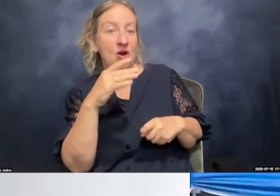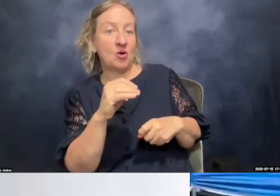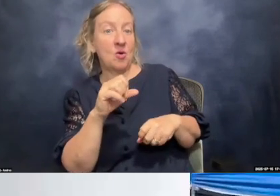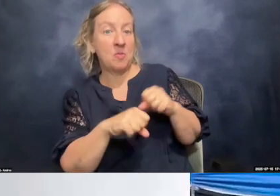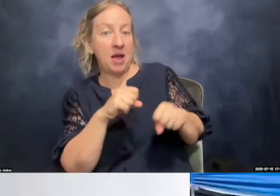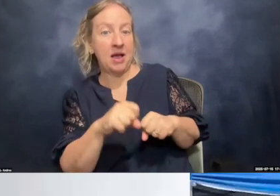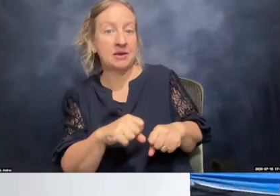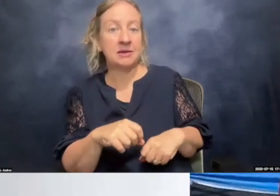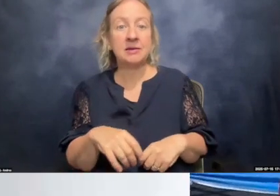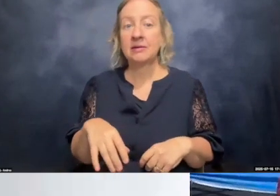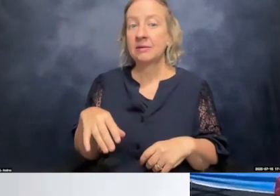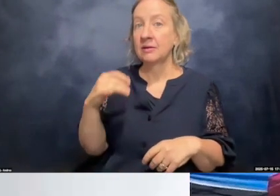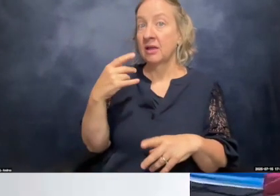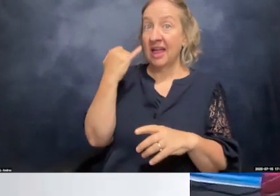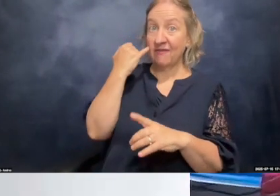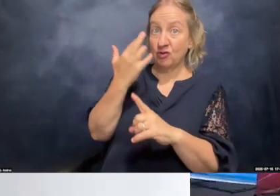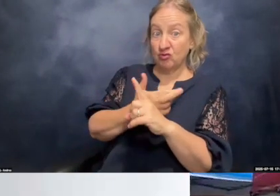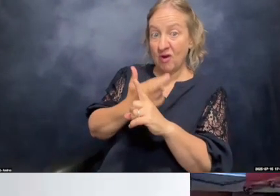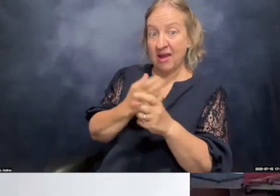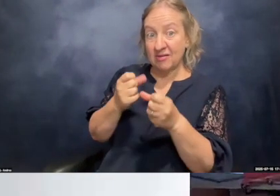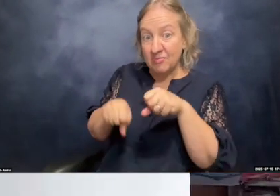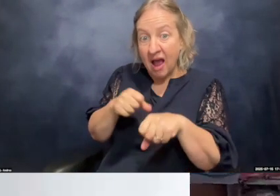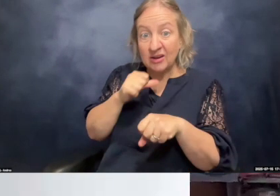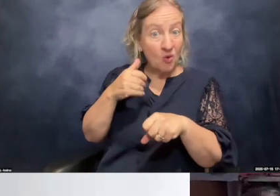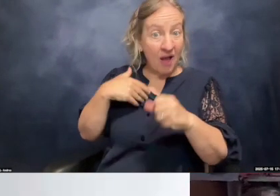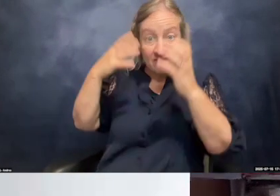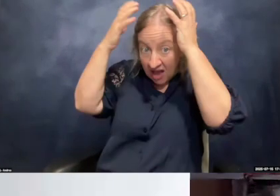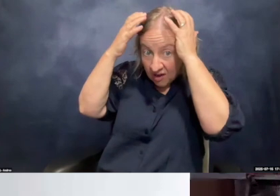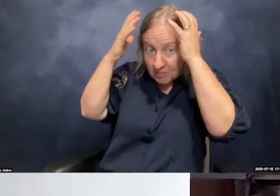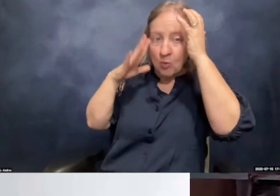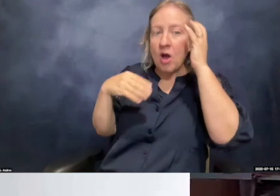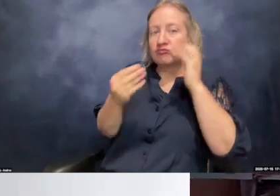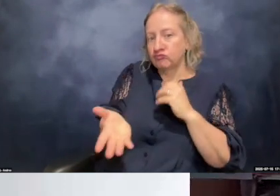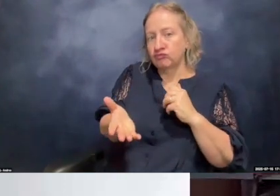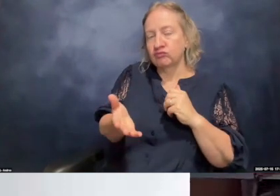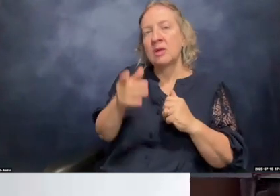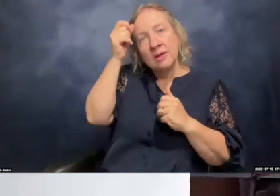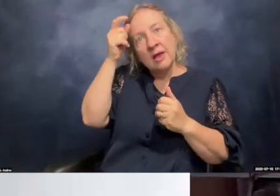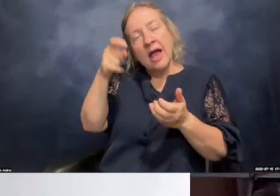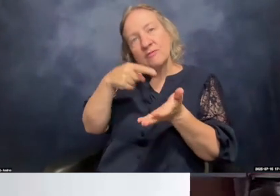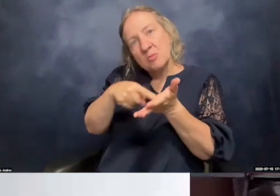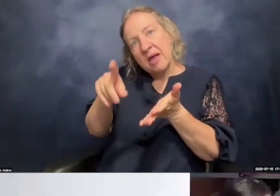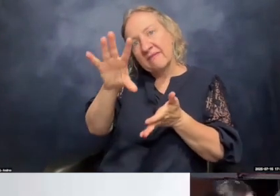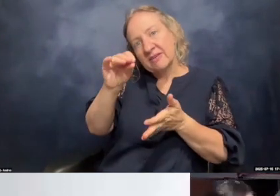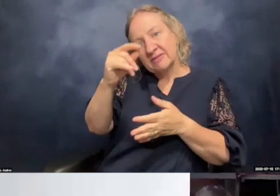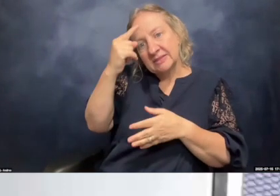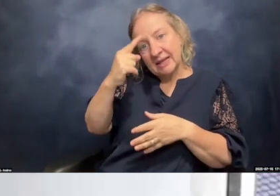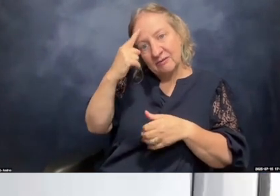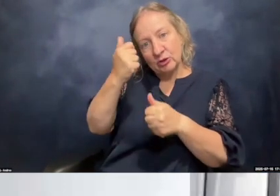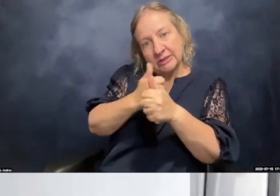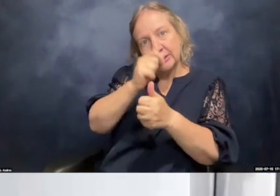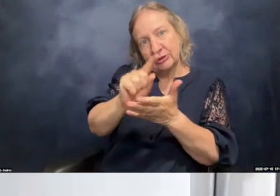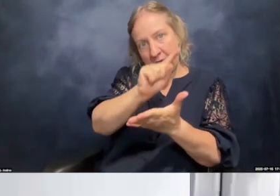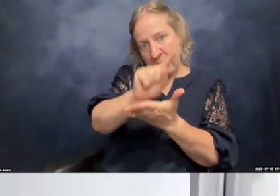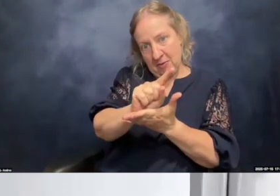they will provide you one. You have to pay 50 cents for an hour. But if